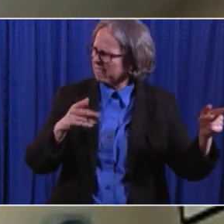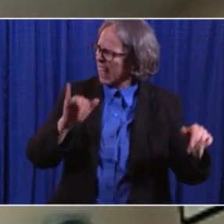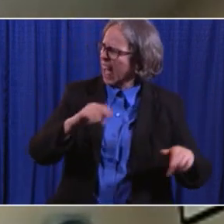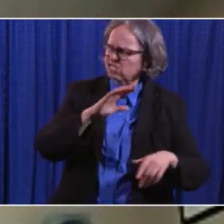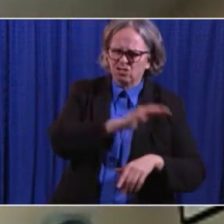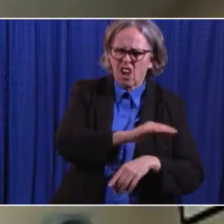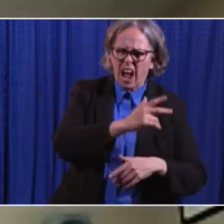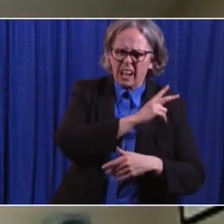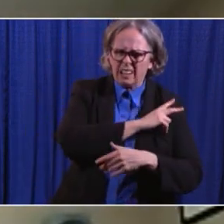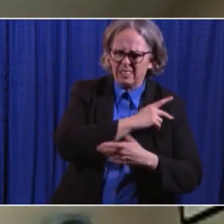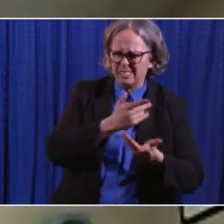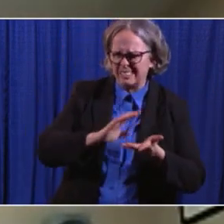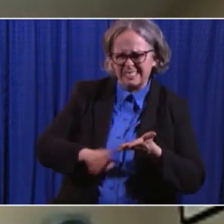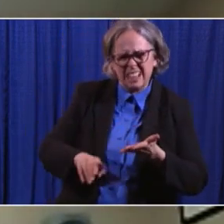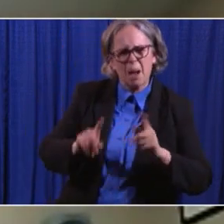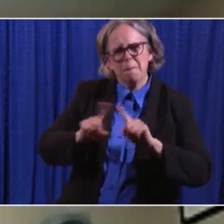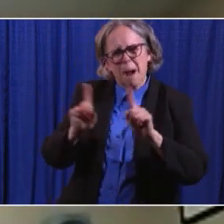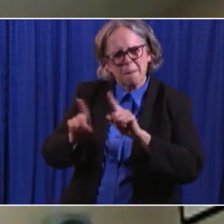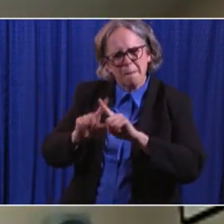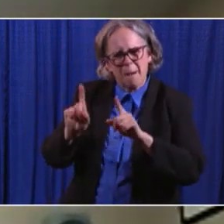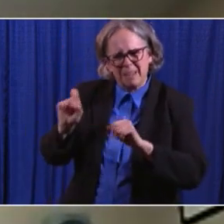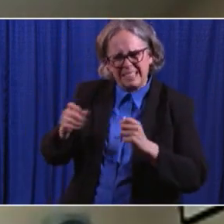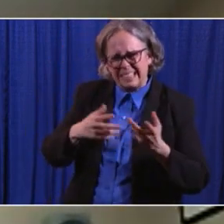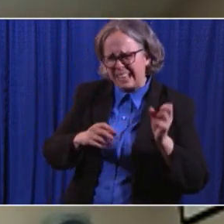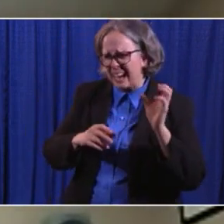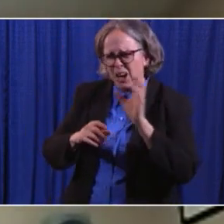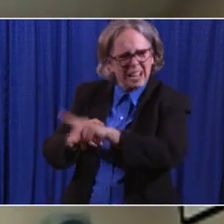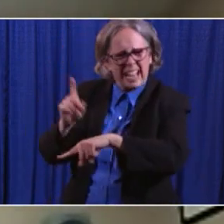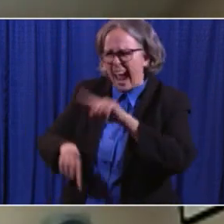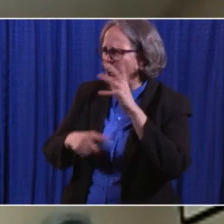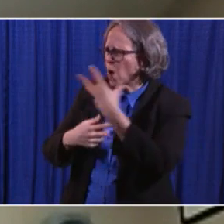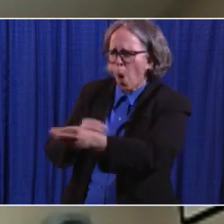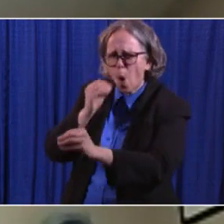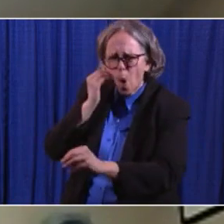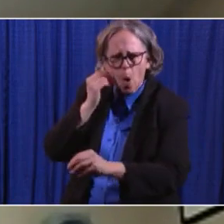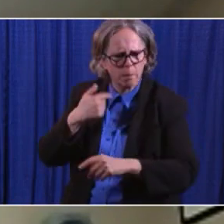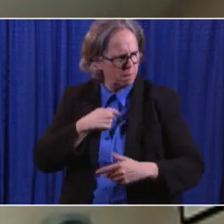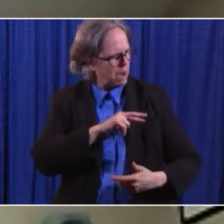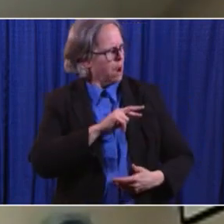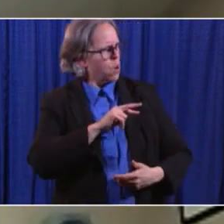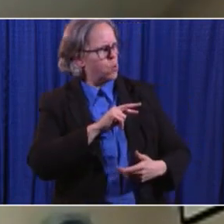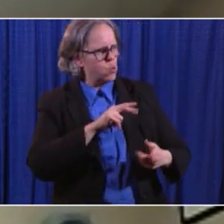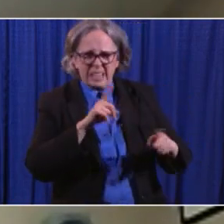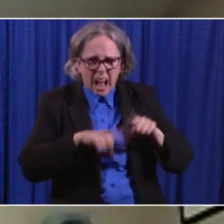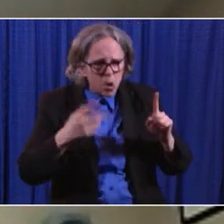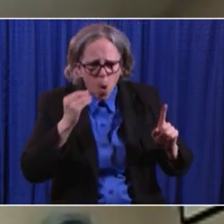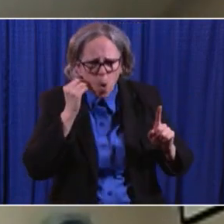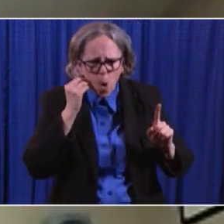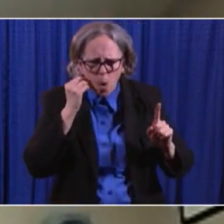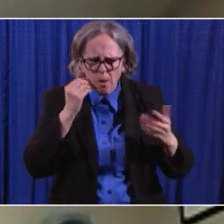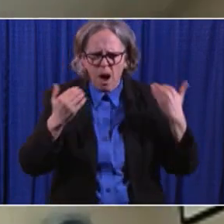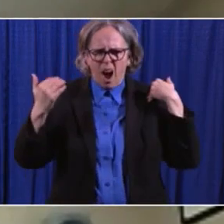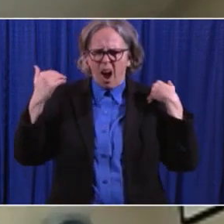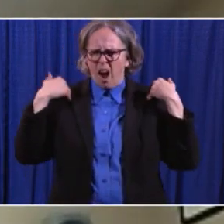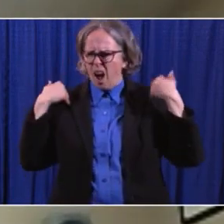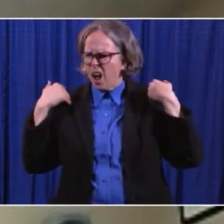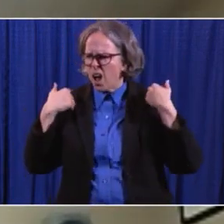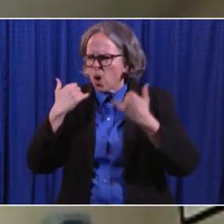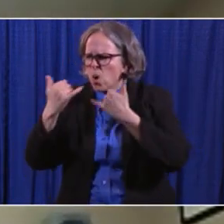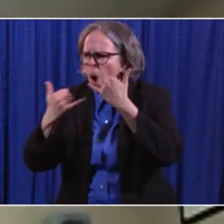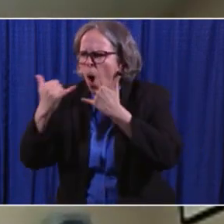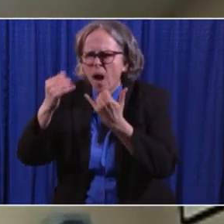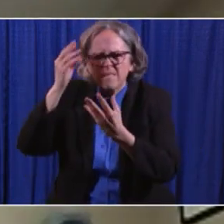home, my caseworkers start making telephone calls to try to make sure that